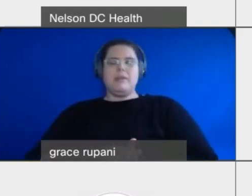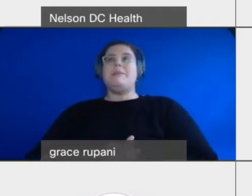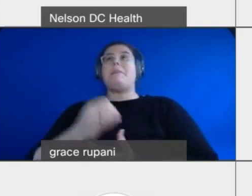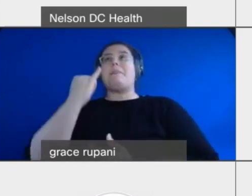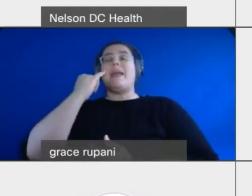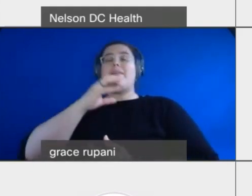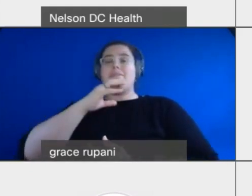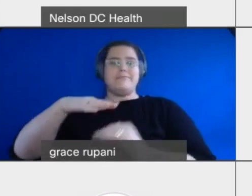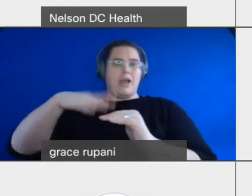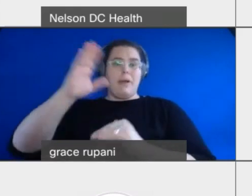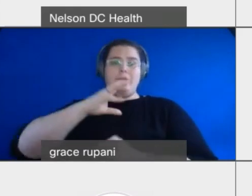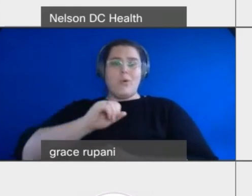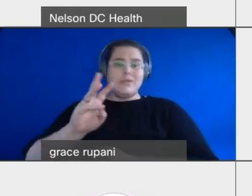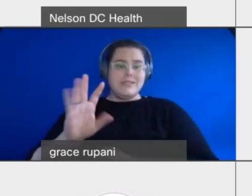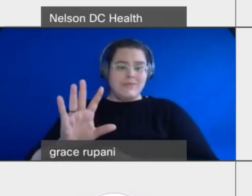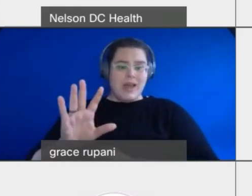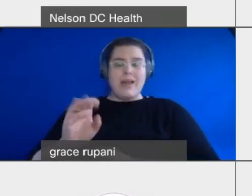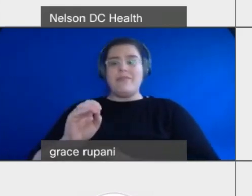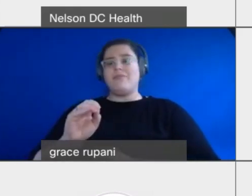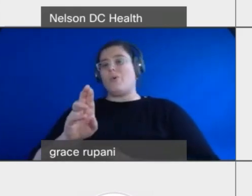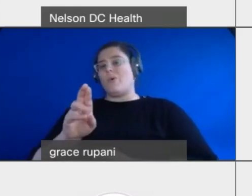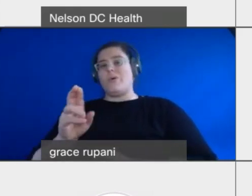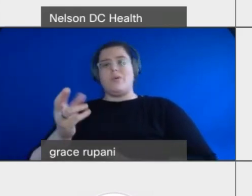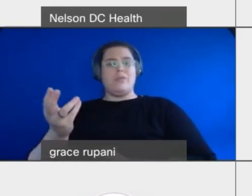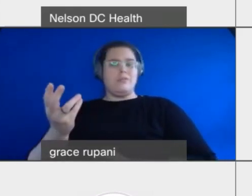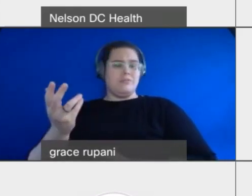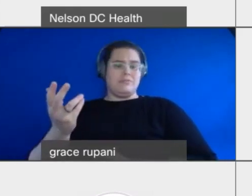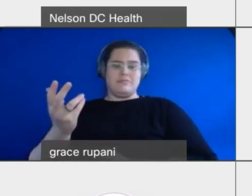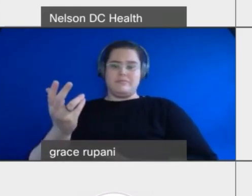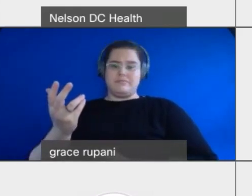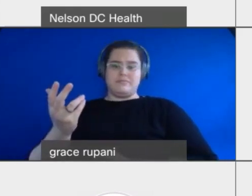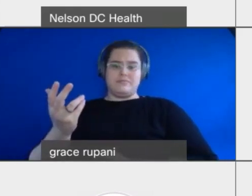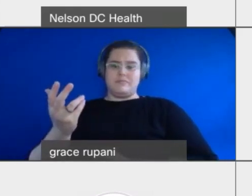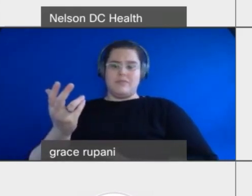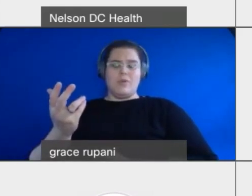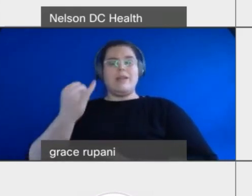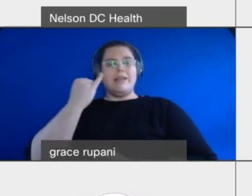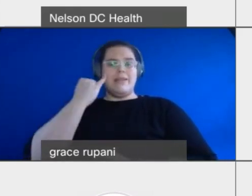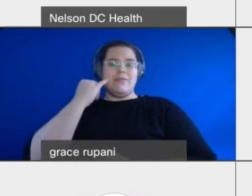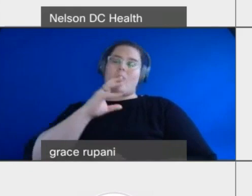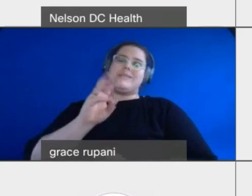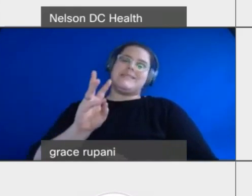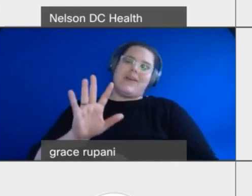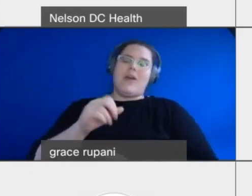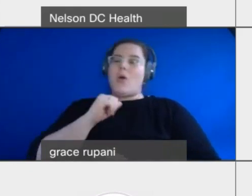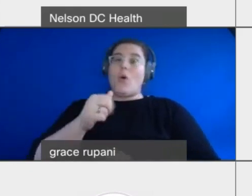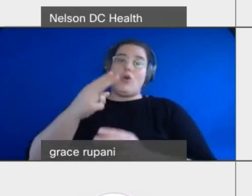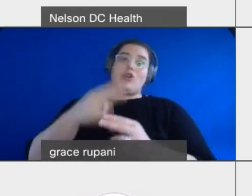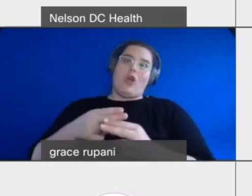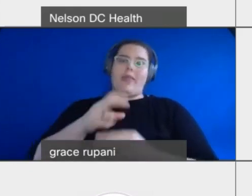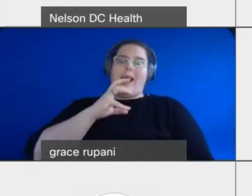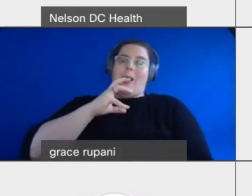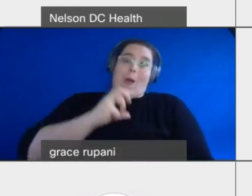with disabilities waiver and are elderly, being, well, if they're 65 or older, I won't call that elderly